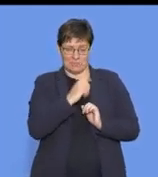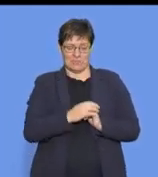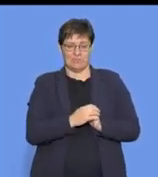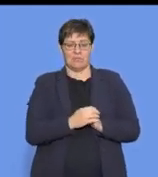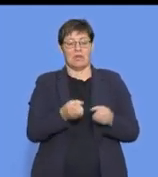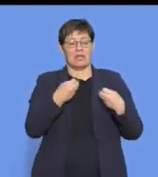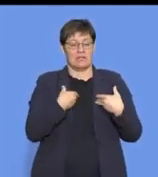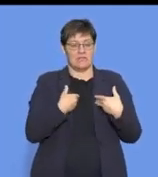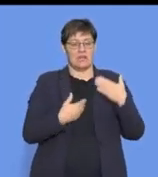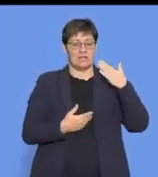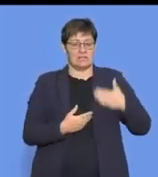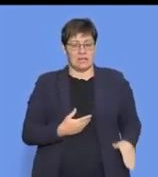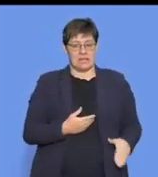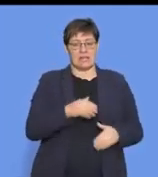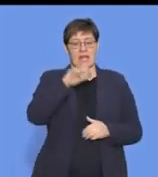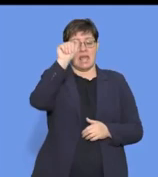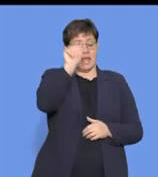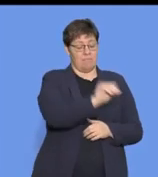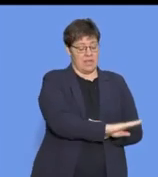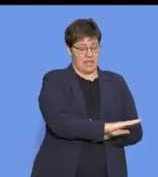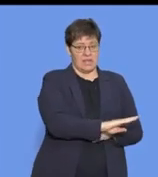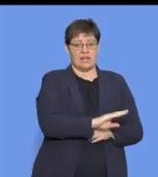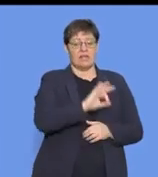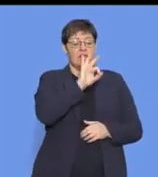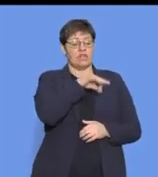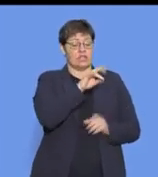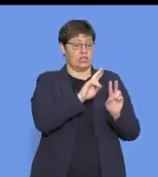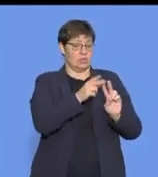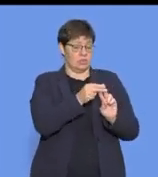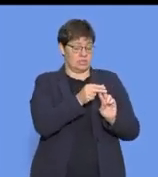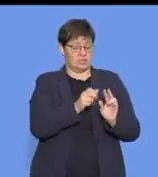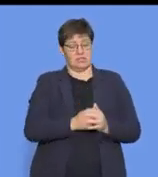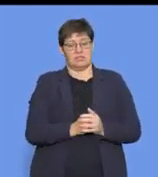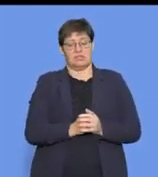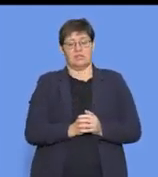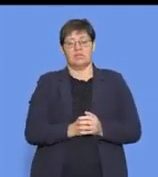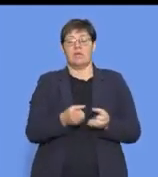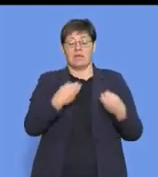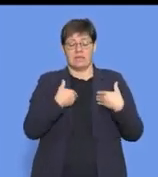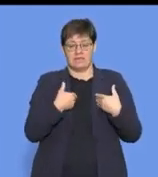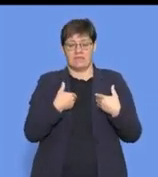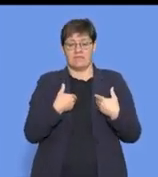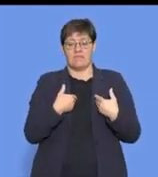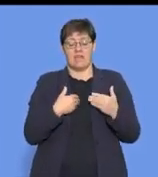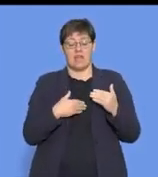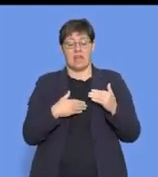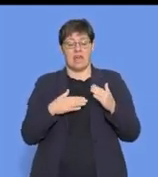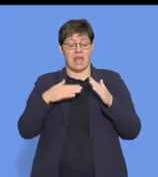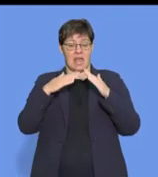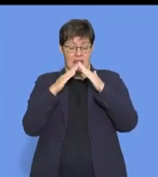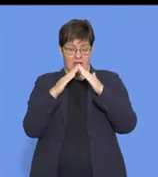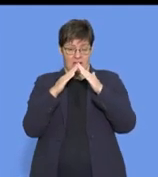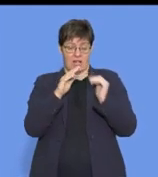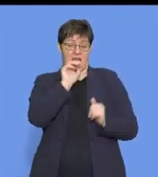We've been given side AB with a length of 13 units. We've been given an angle